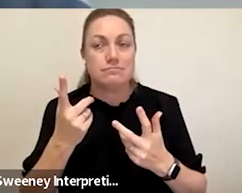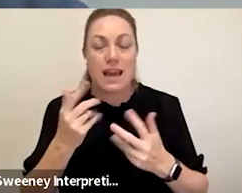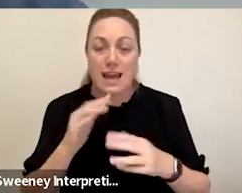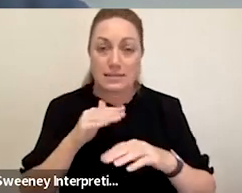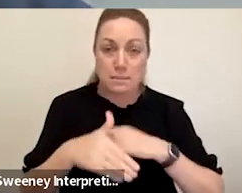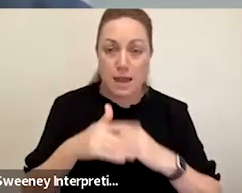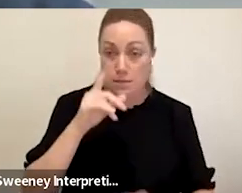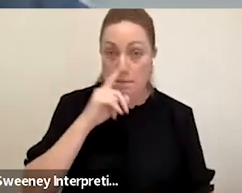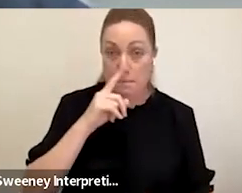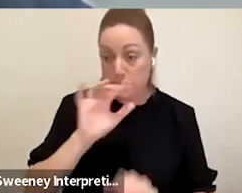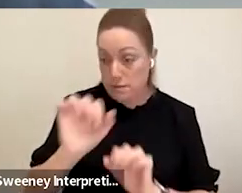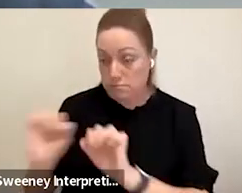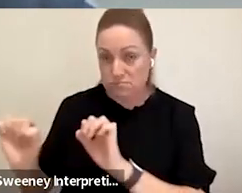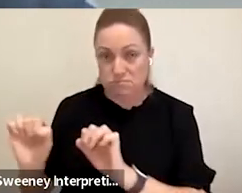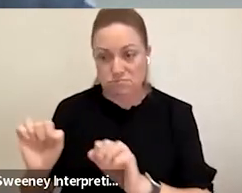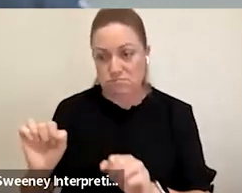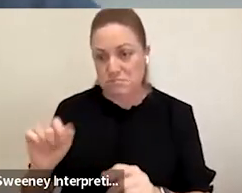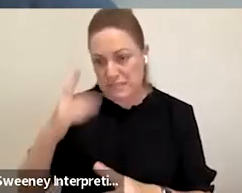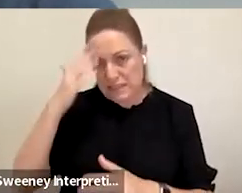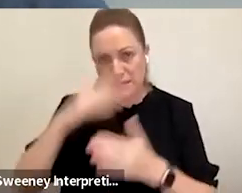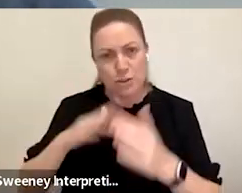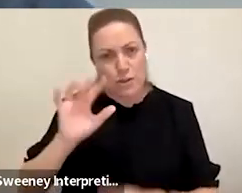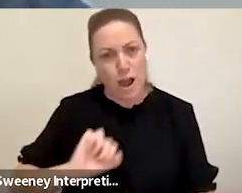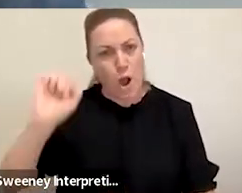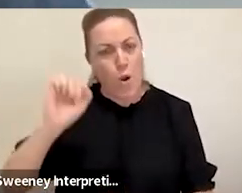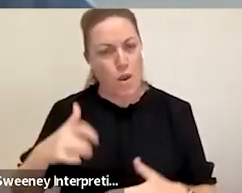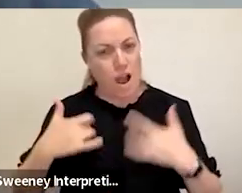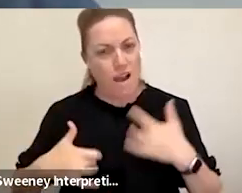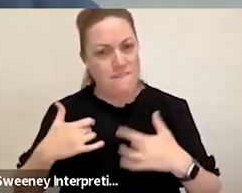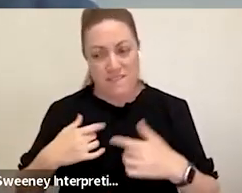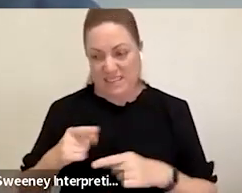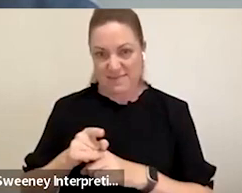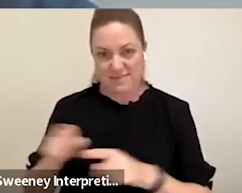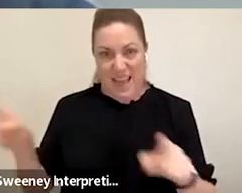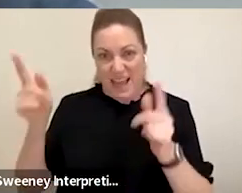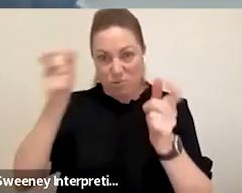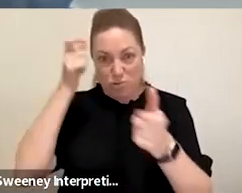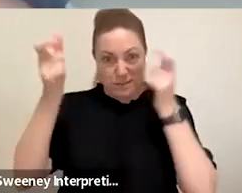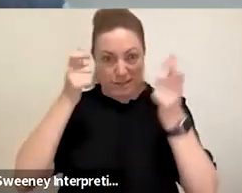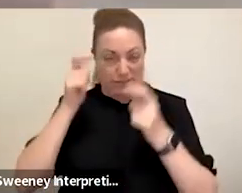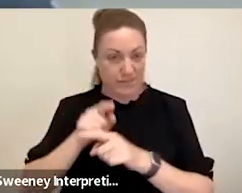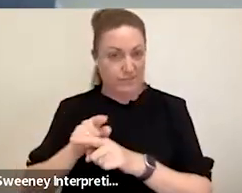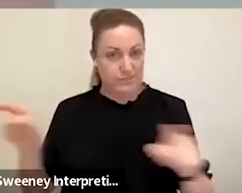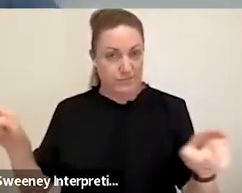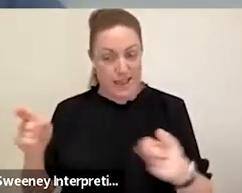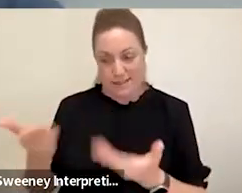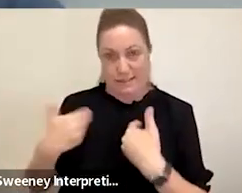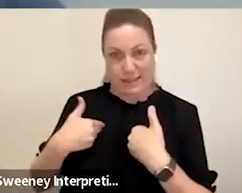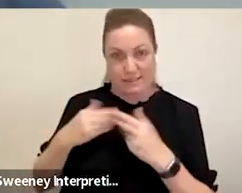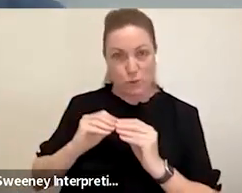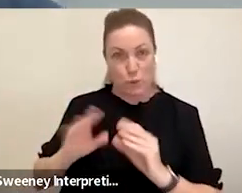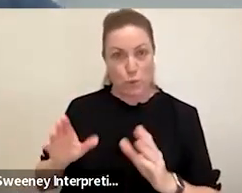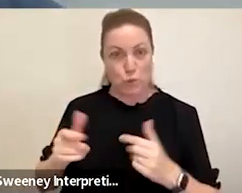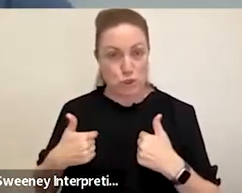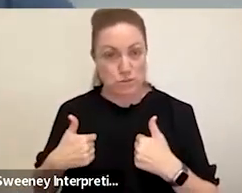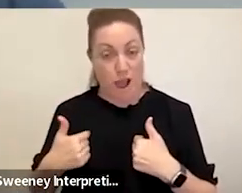the experts in their own lives and the authors of their own journey. The creativity is there. They're the ones that come up with the solutions. It's when someone like me comes along and describes it